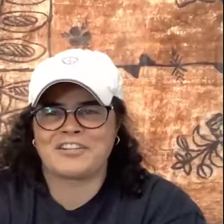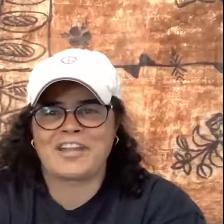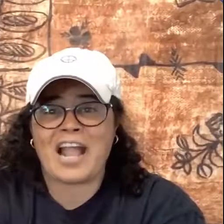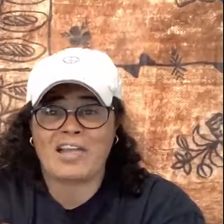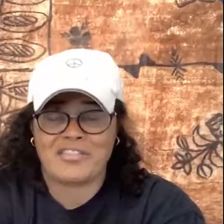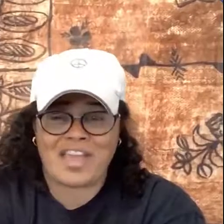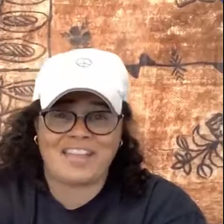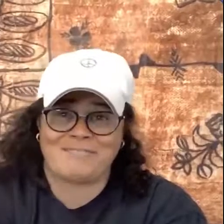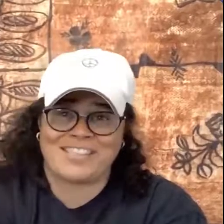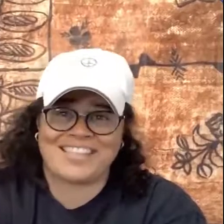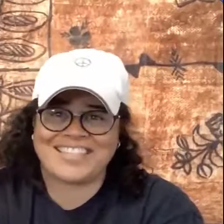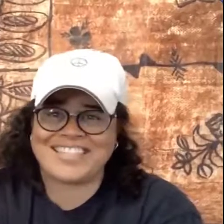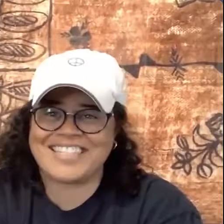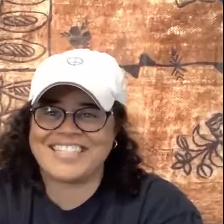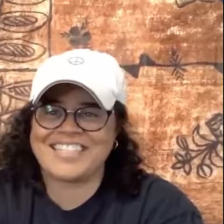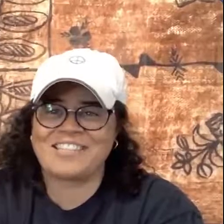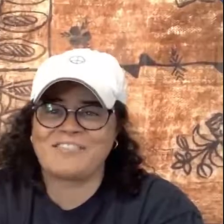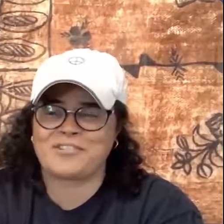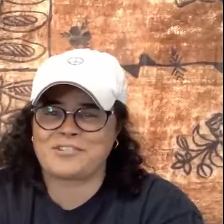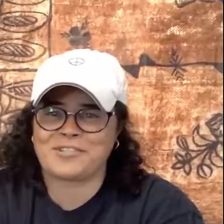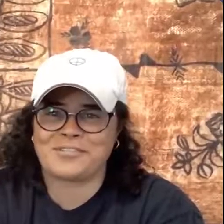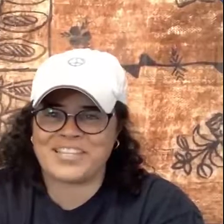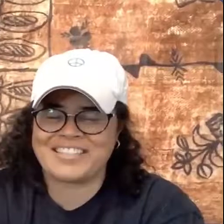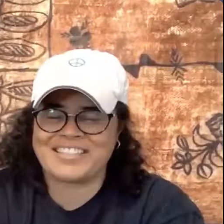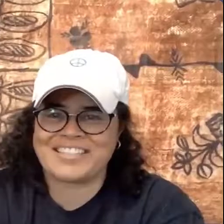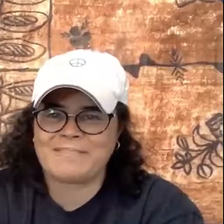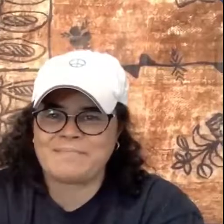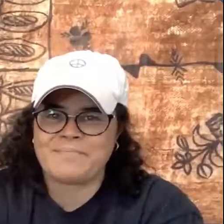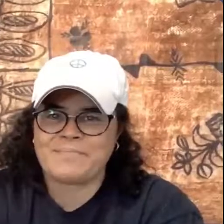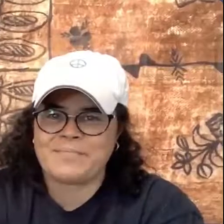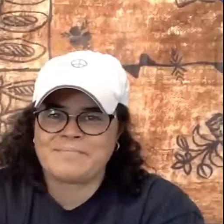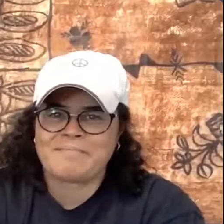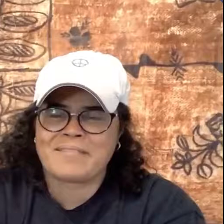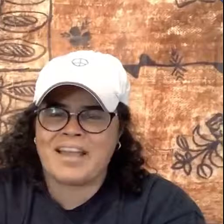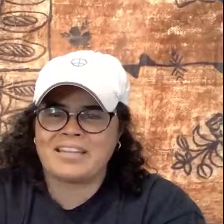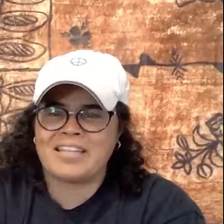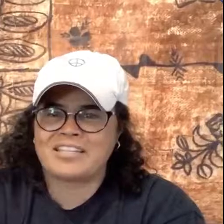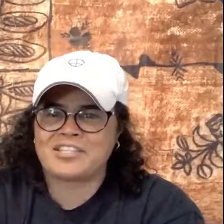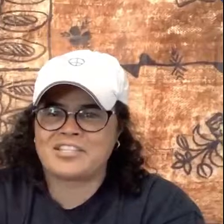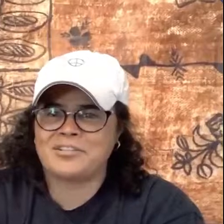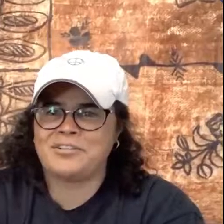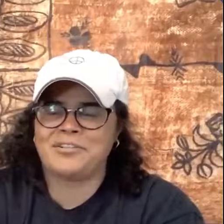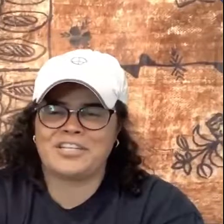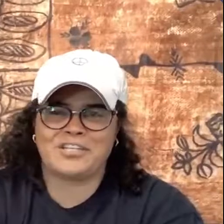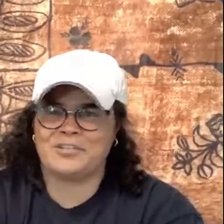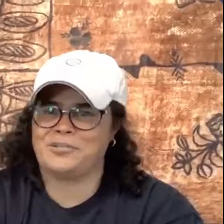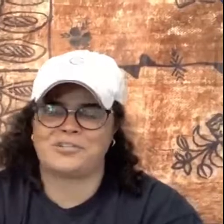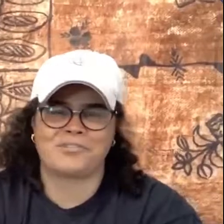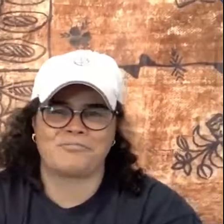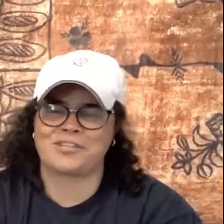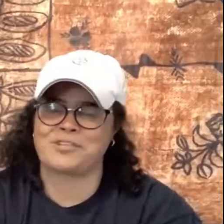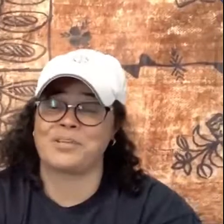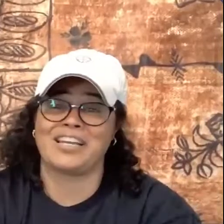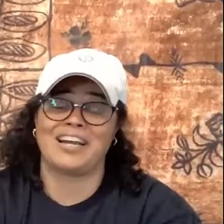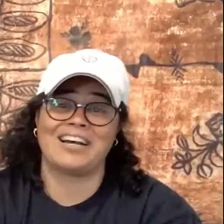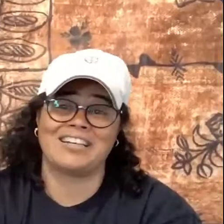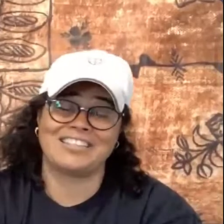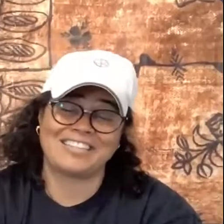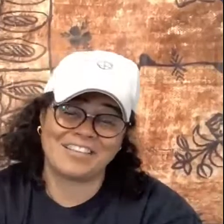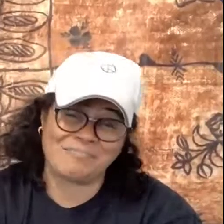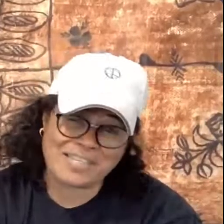for sharing that with us in the virtual events. Our next two youth, which